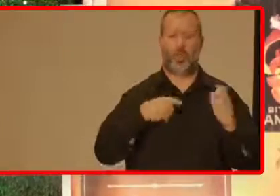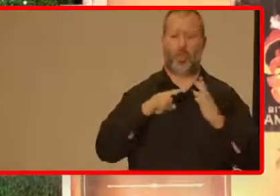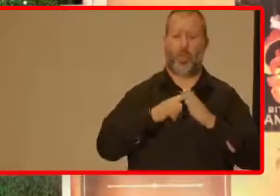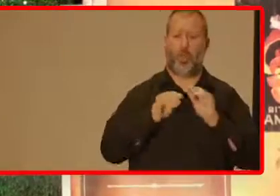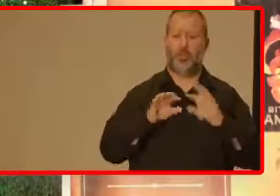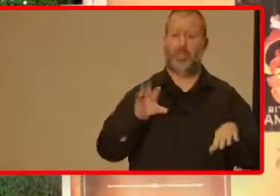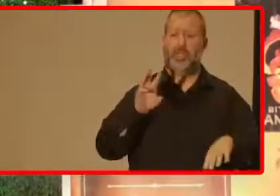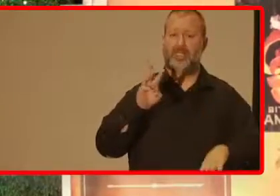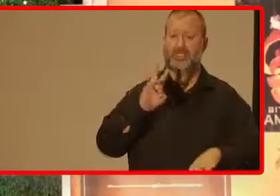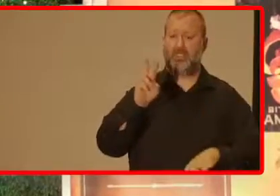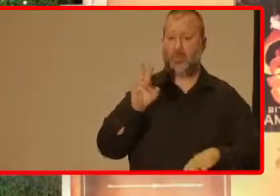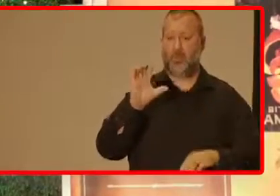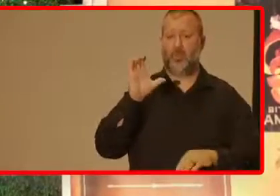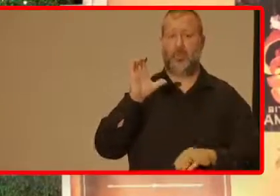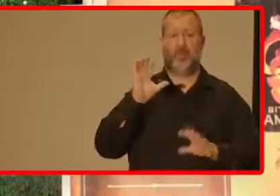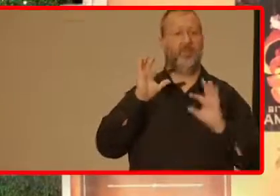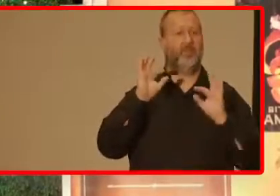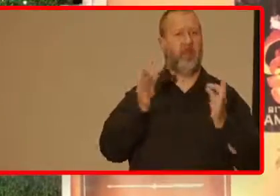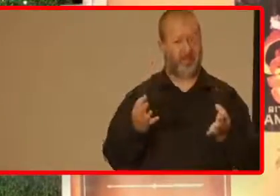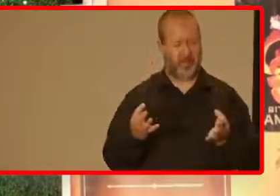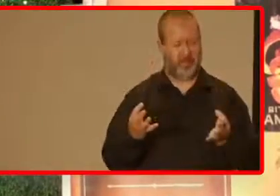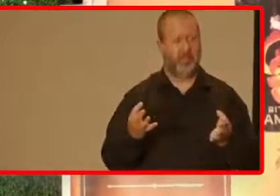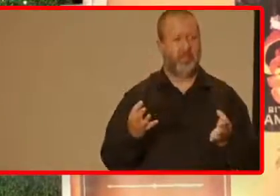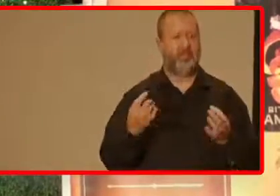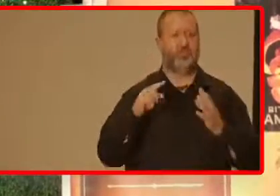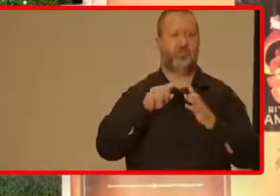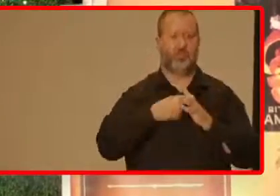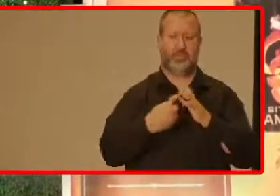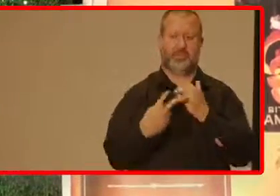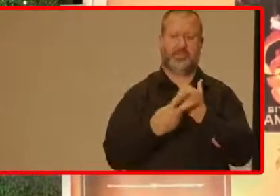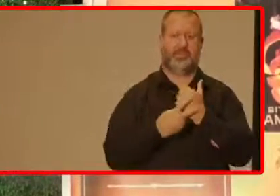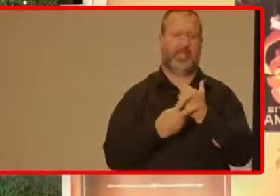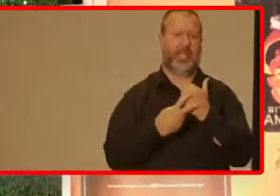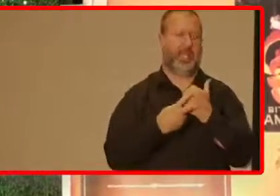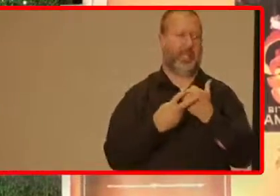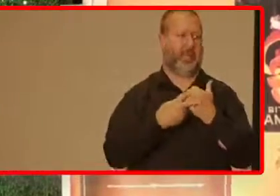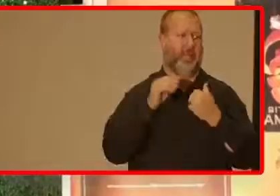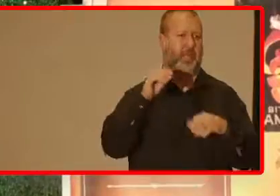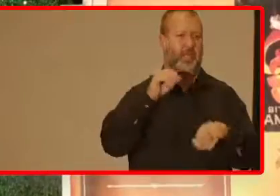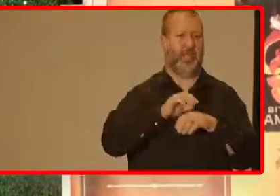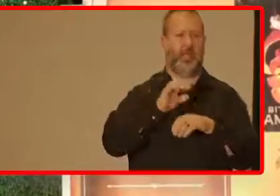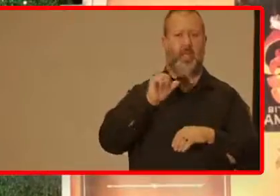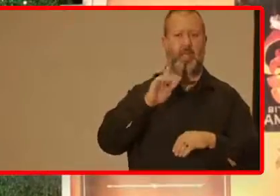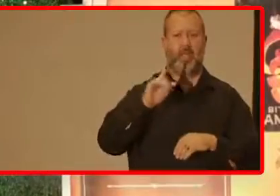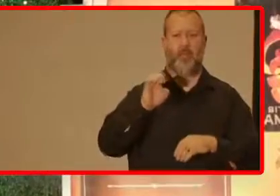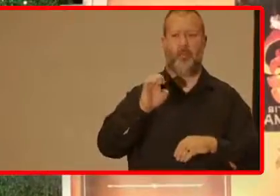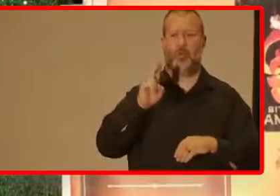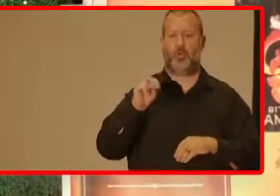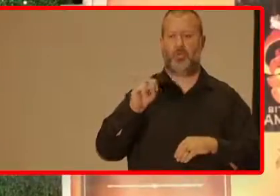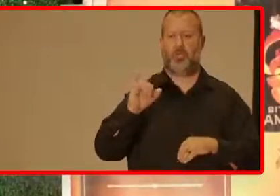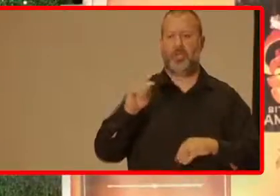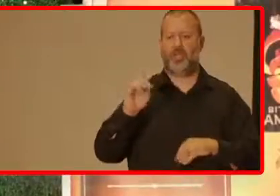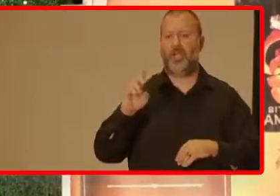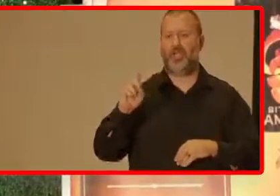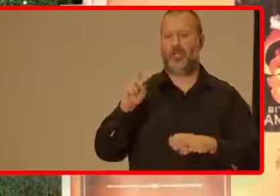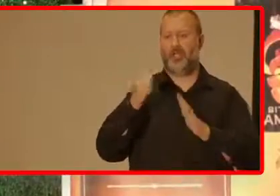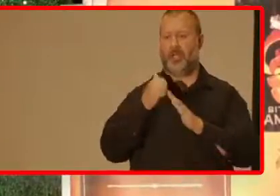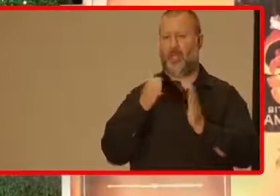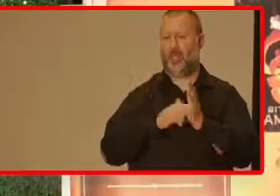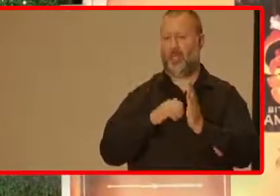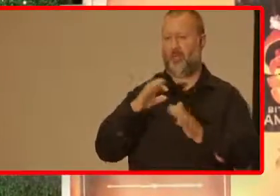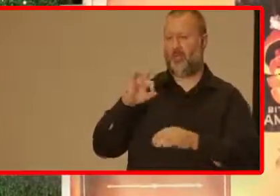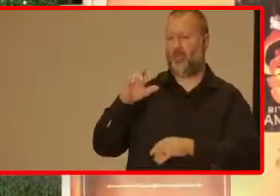over 6,200 families have started saving in ABLE United accounts here in Florida. Combined,